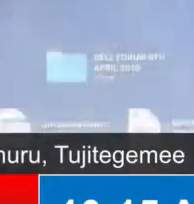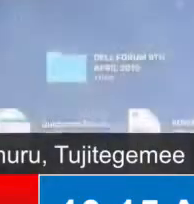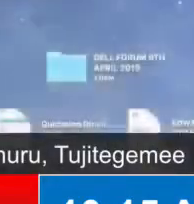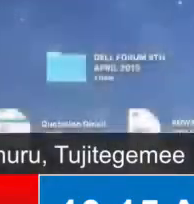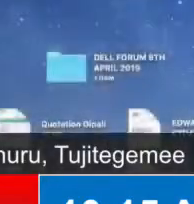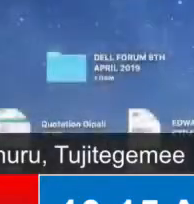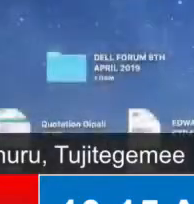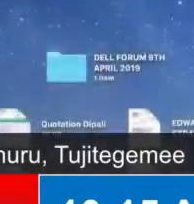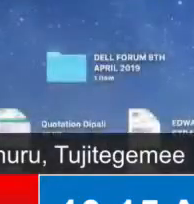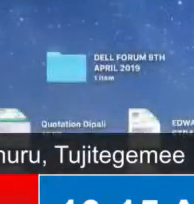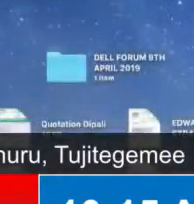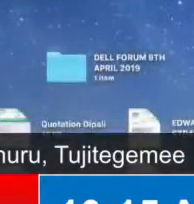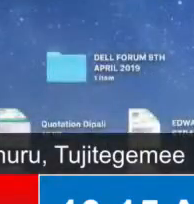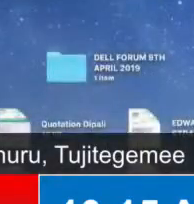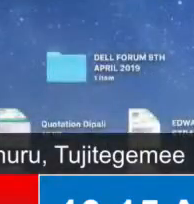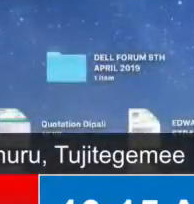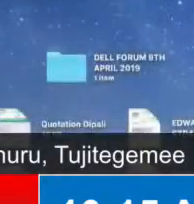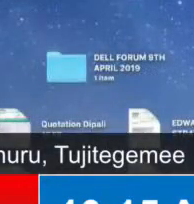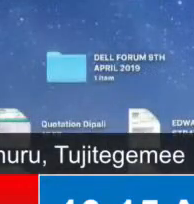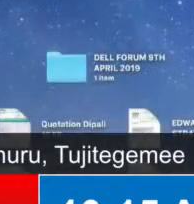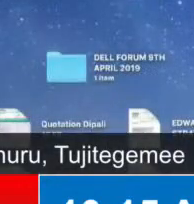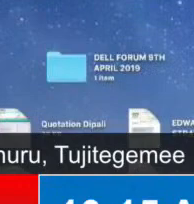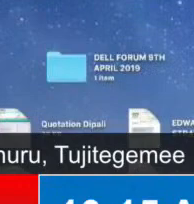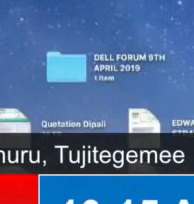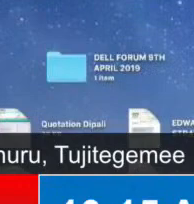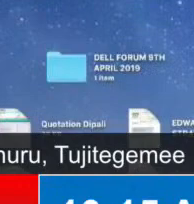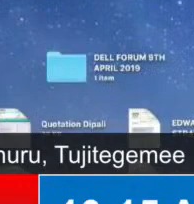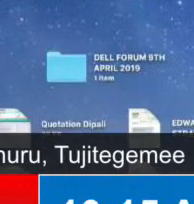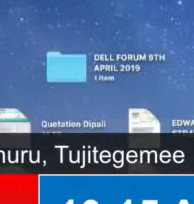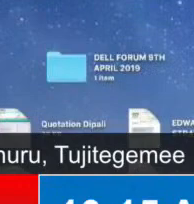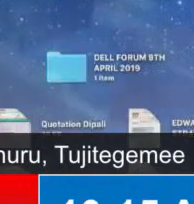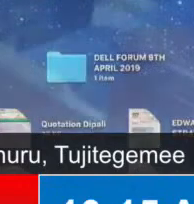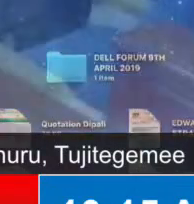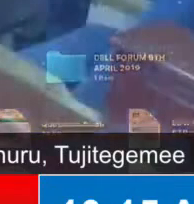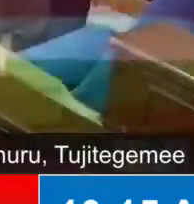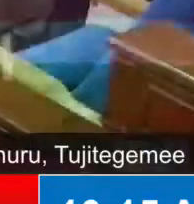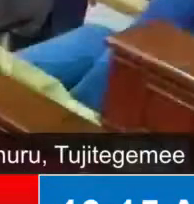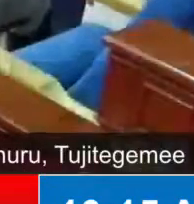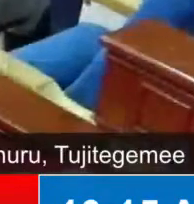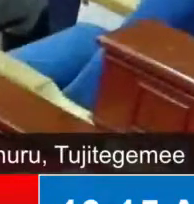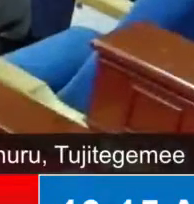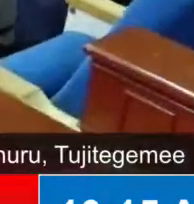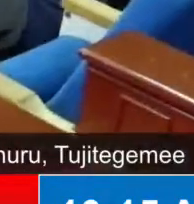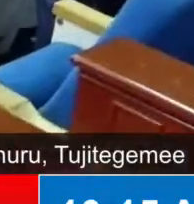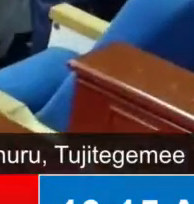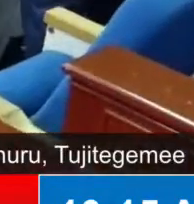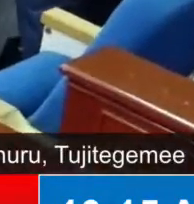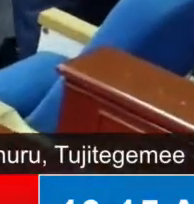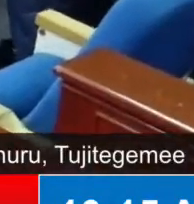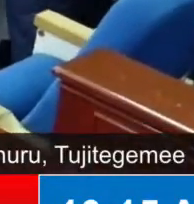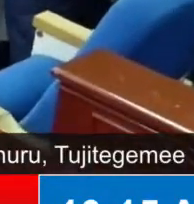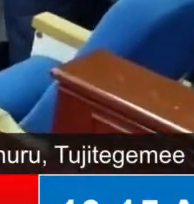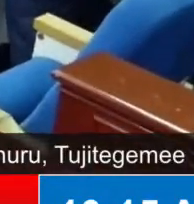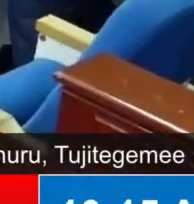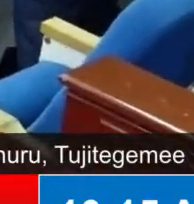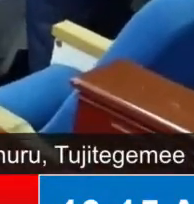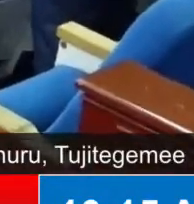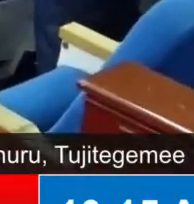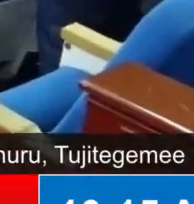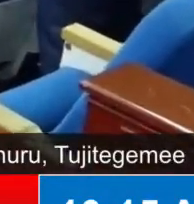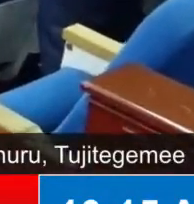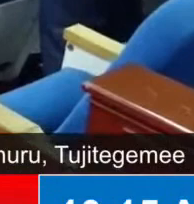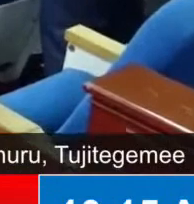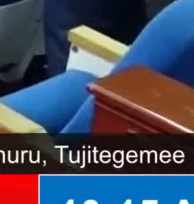Thank you very much. We are going to have the Kenyan national anthem followed quickly by the